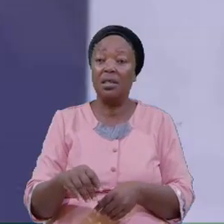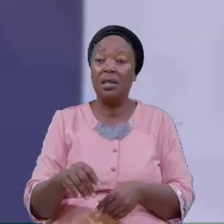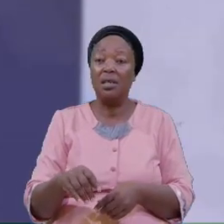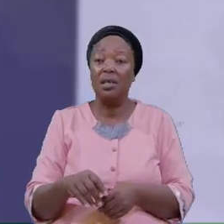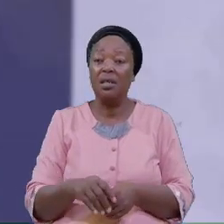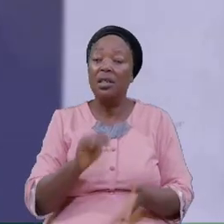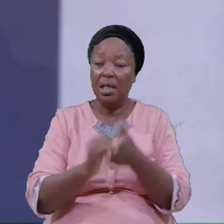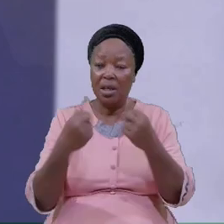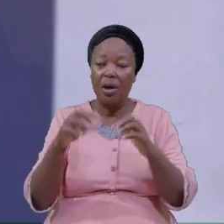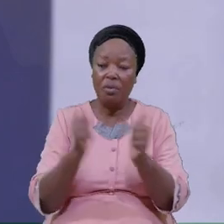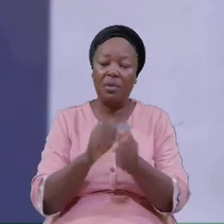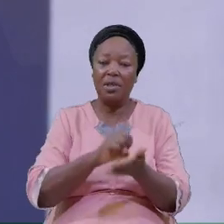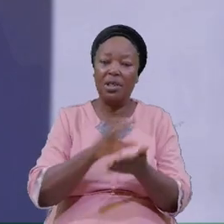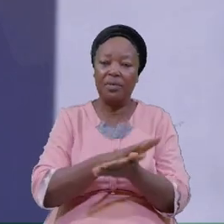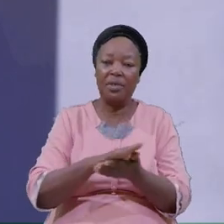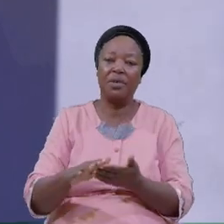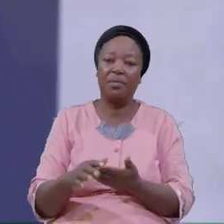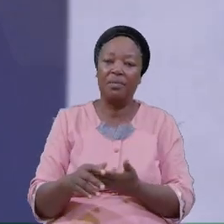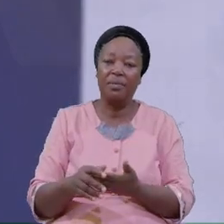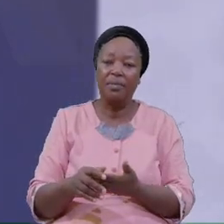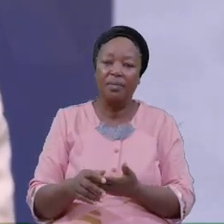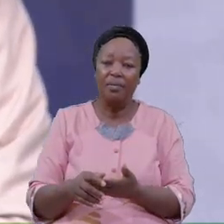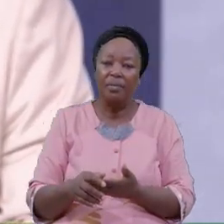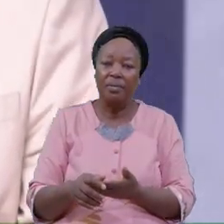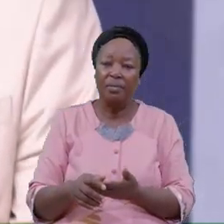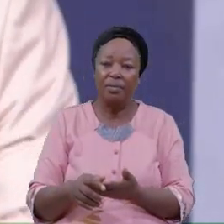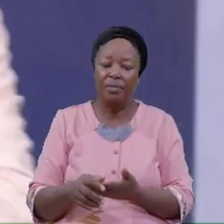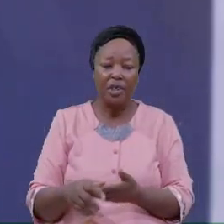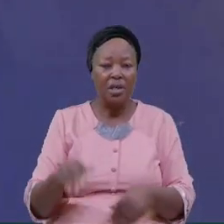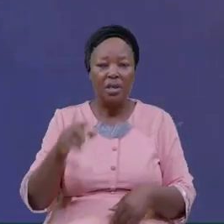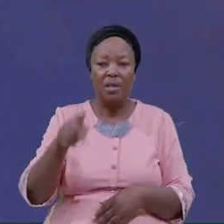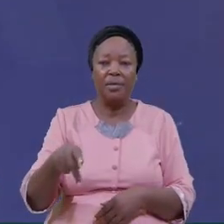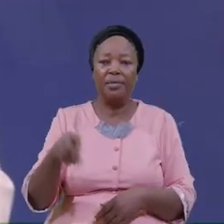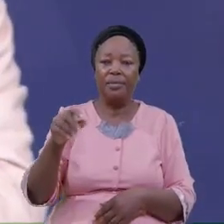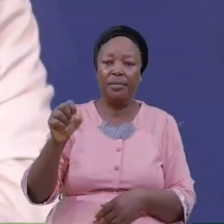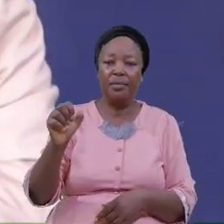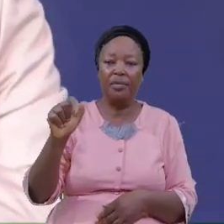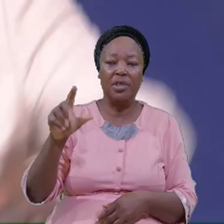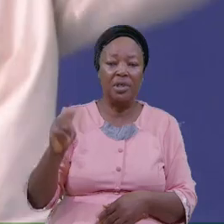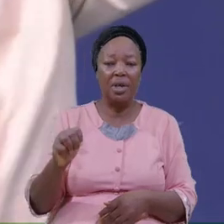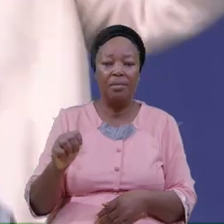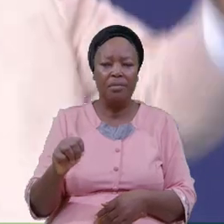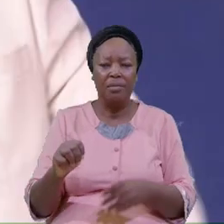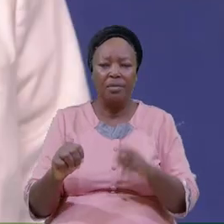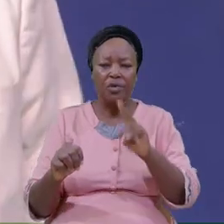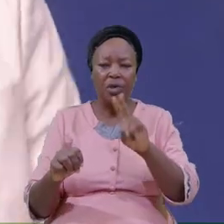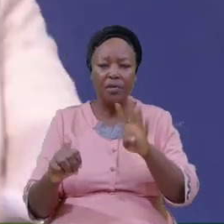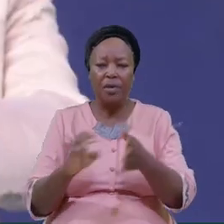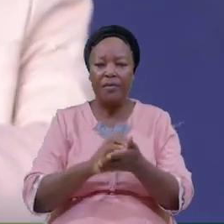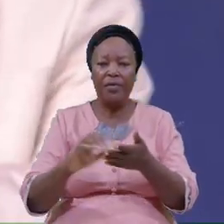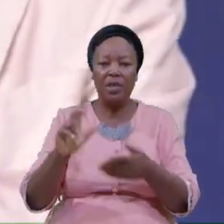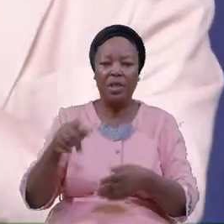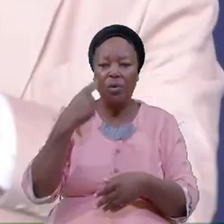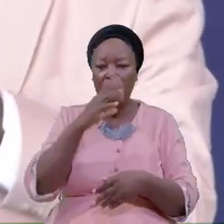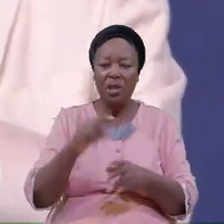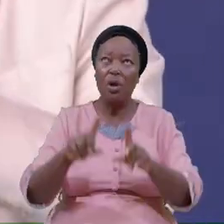veux la pureté de cœur à la Psalm 24, verse 3. Psalm 24, 3. Who shall ascend into the hill of the